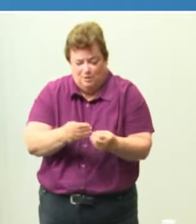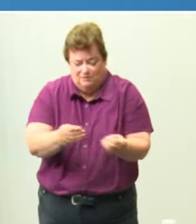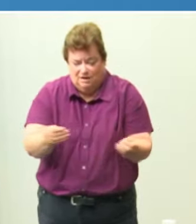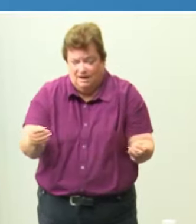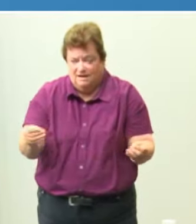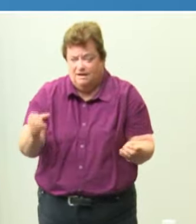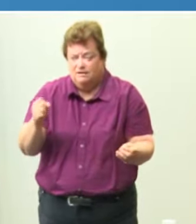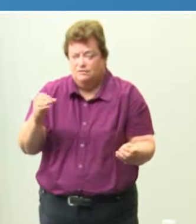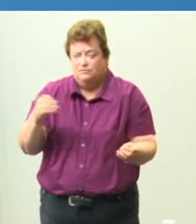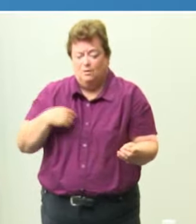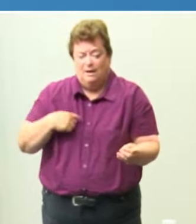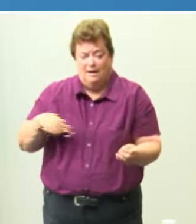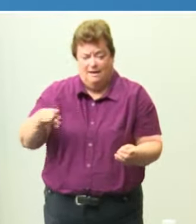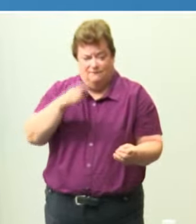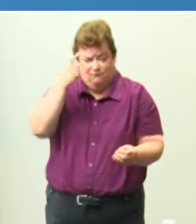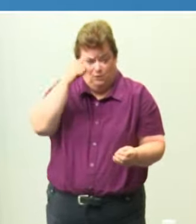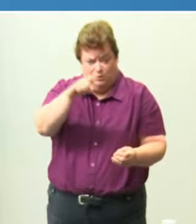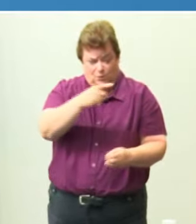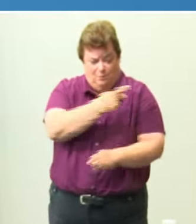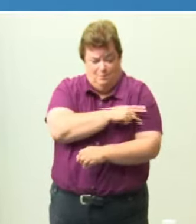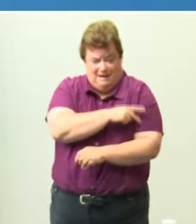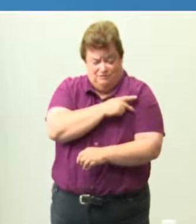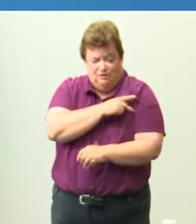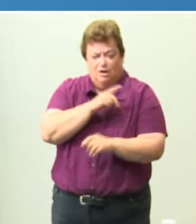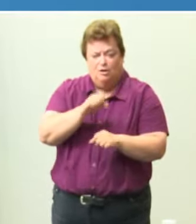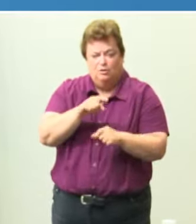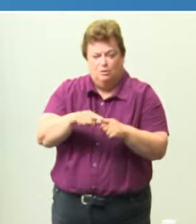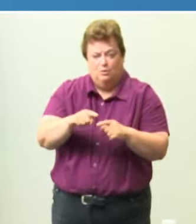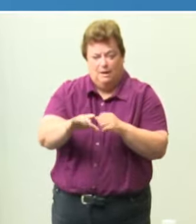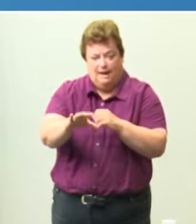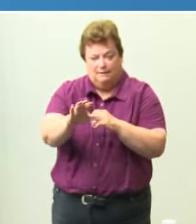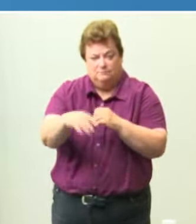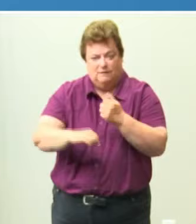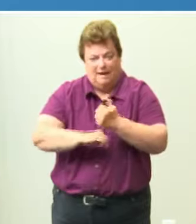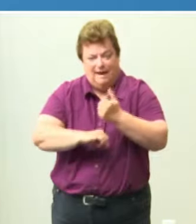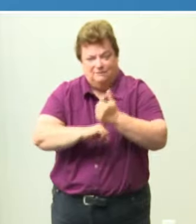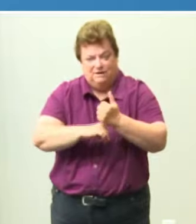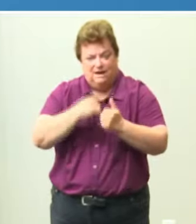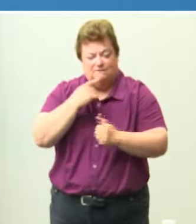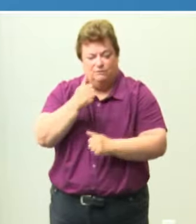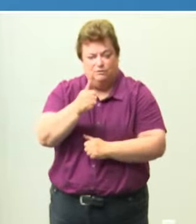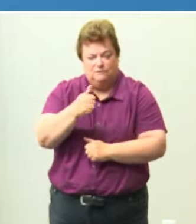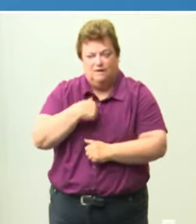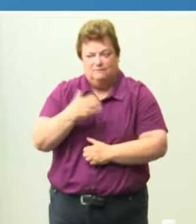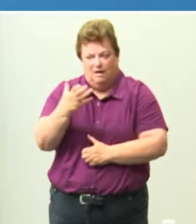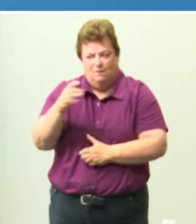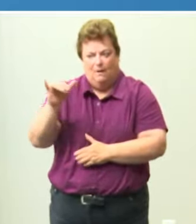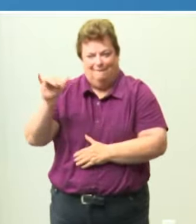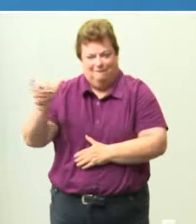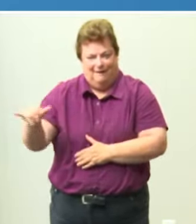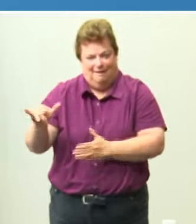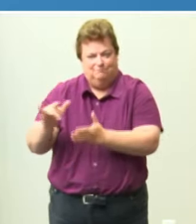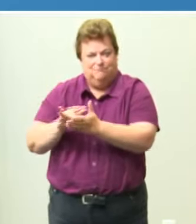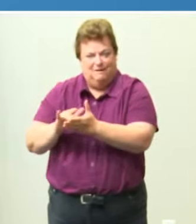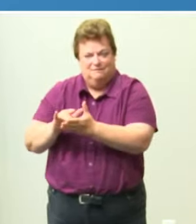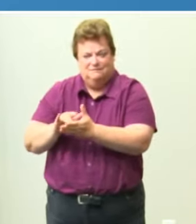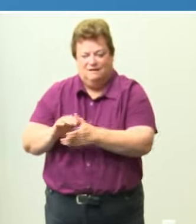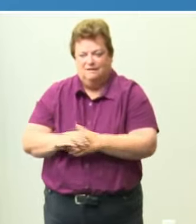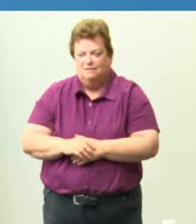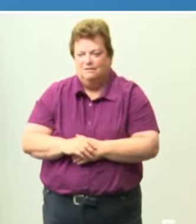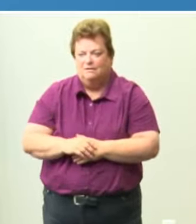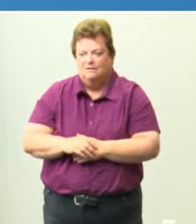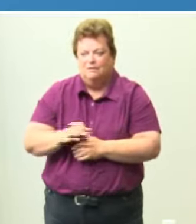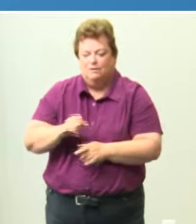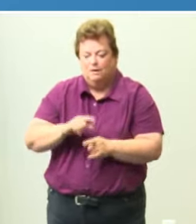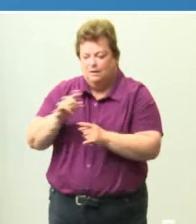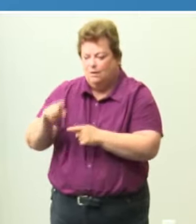where I'd say for you as a patient, you can advocate for it. You have to realize a lot of people go to the Naomi site out at Gateway and get tested,